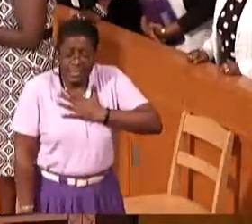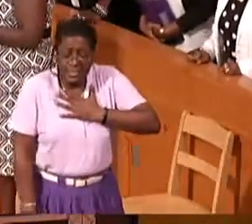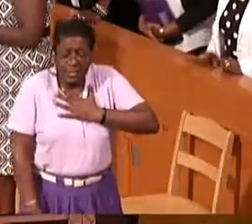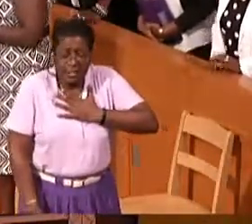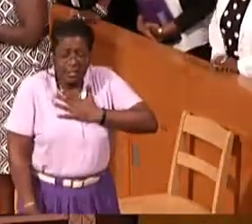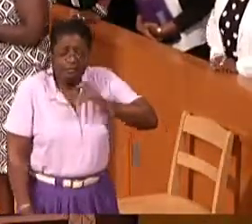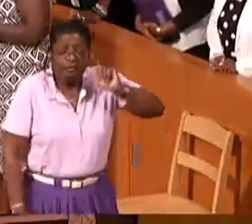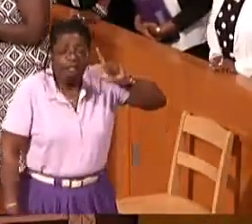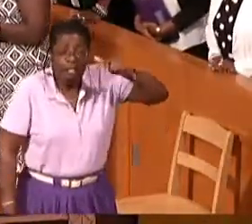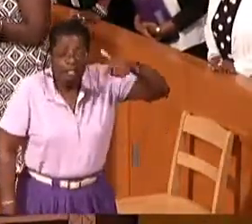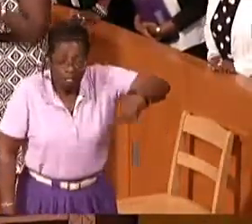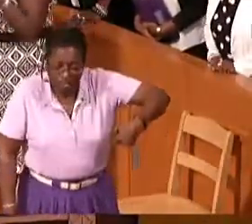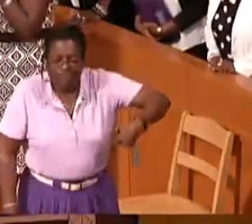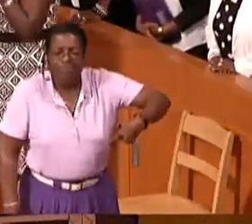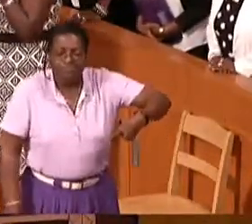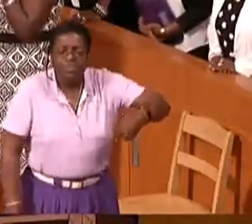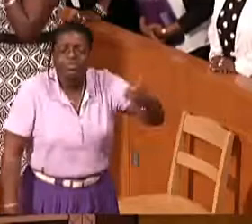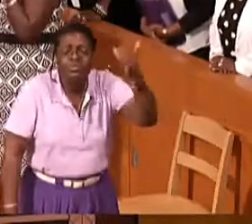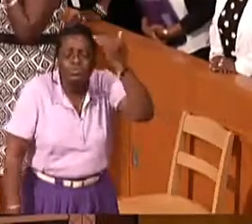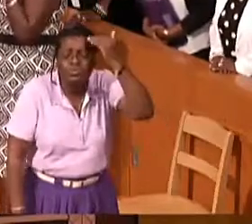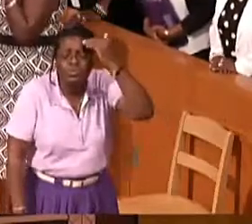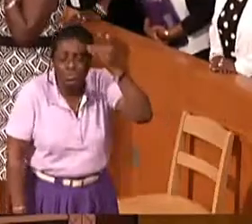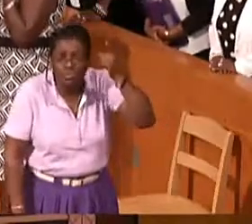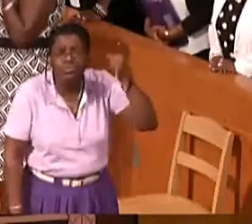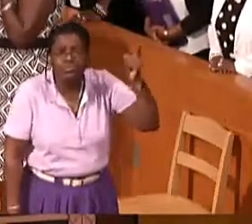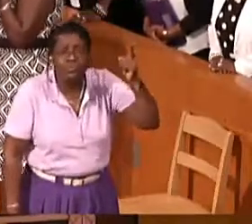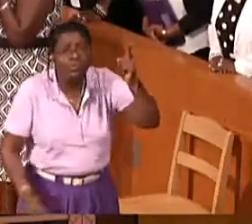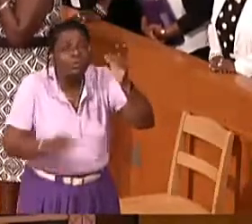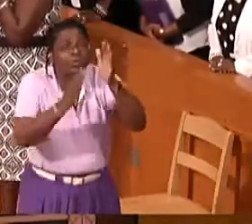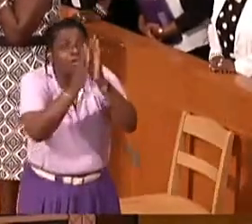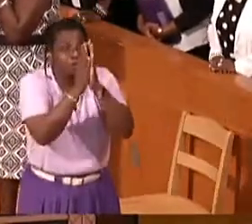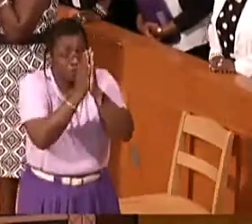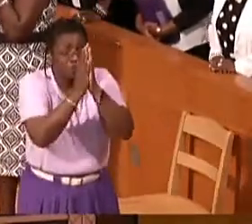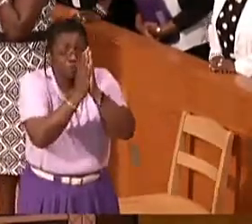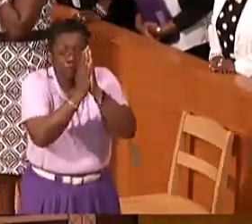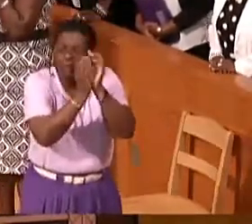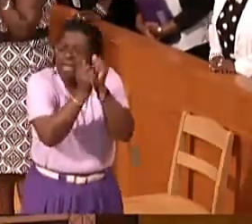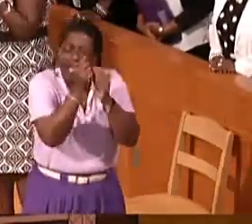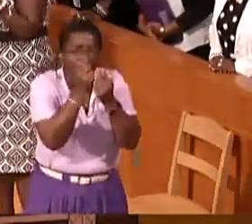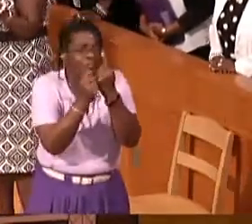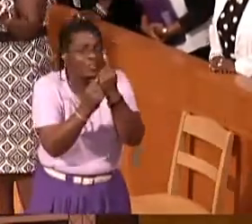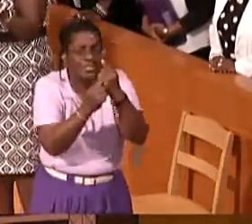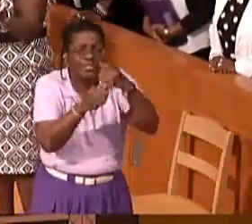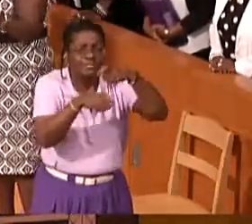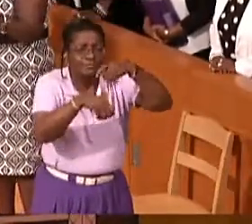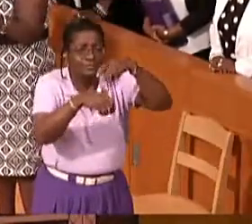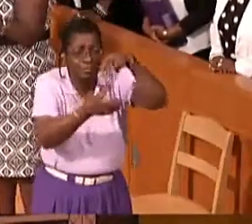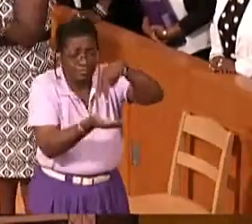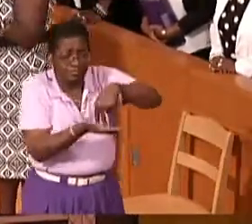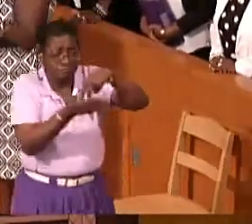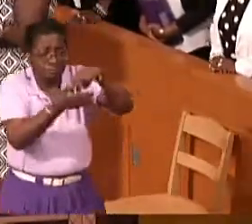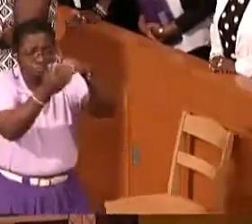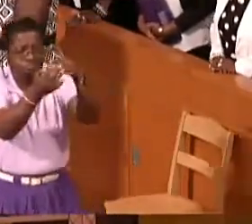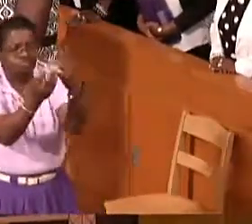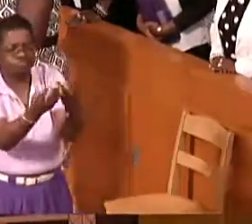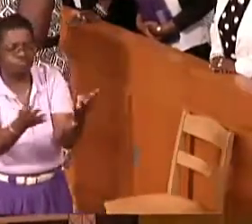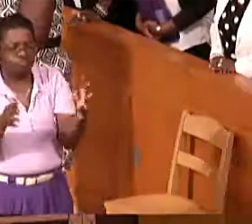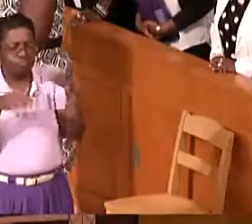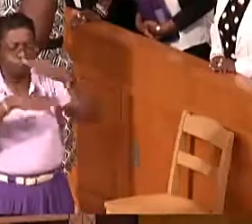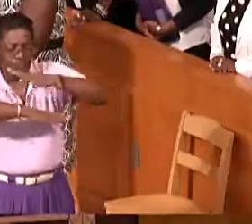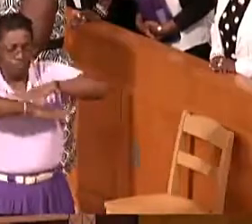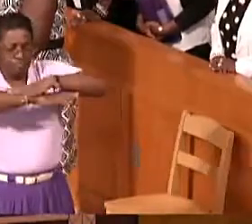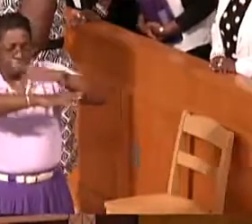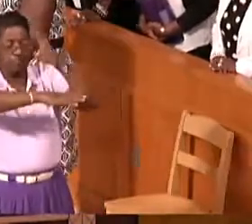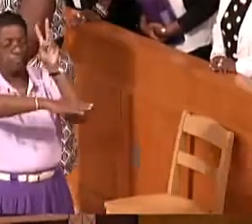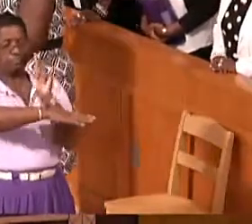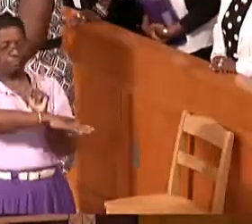way. Now, God, we pray every time we stand behind this sacred desk, if you please, please let